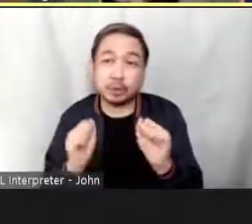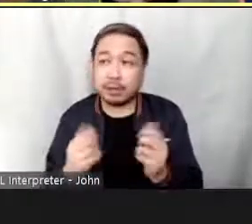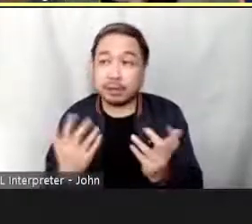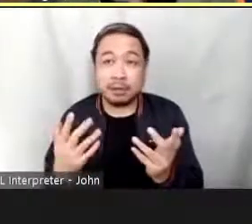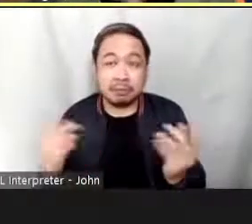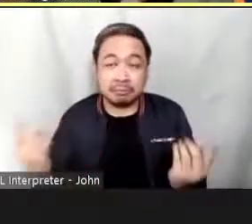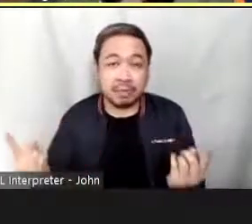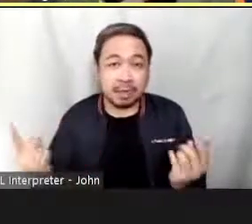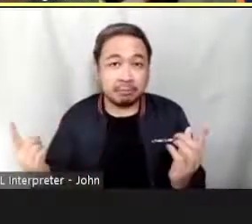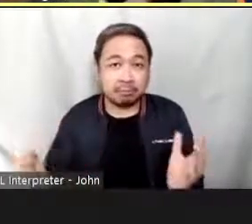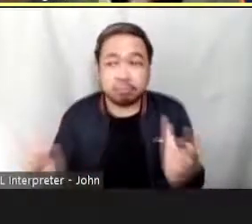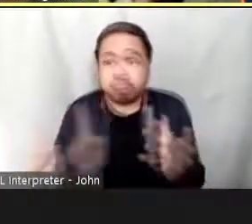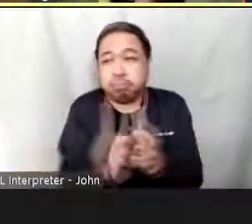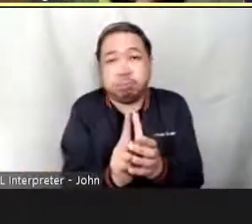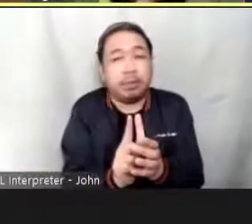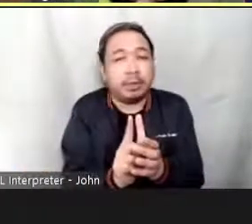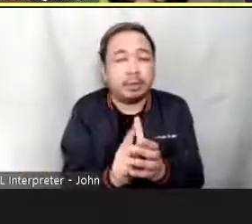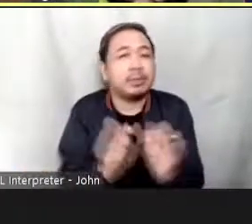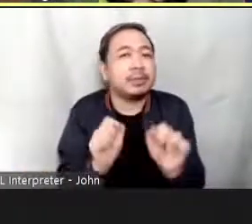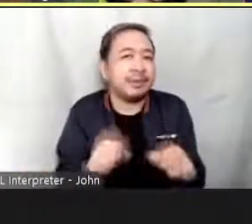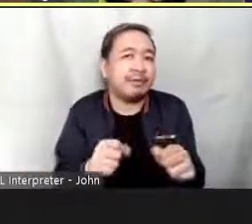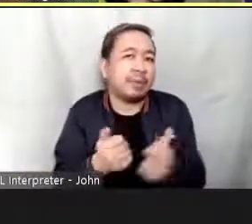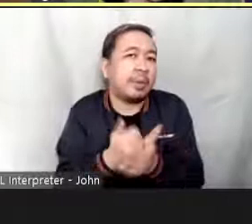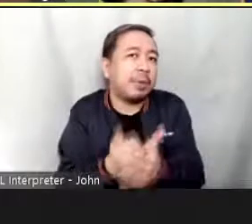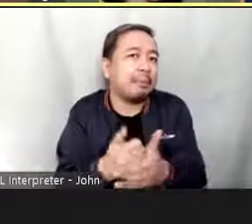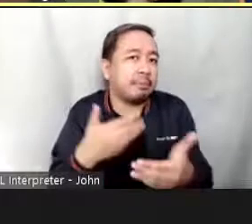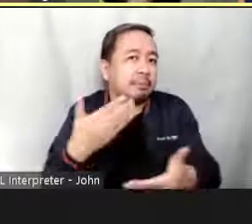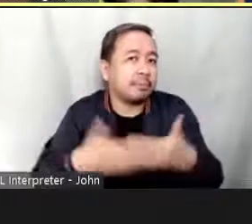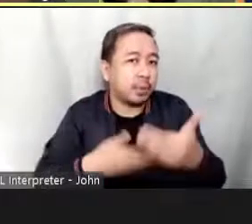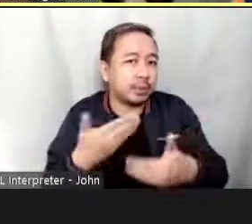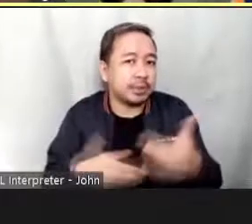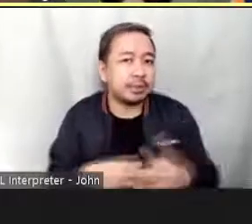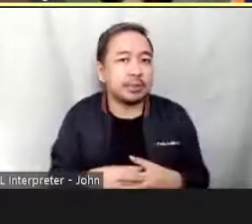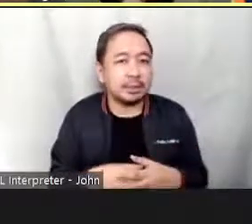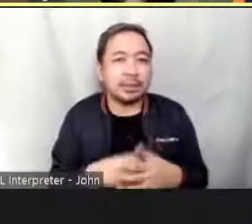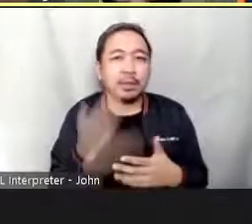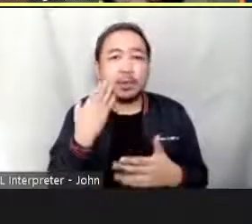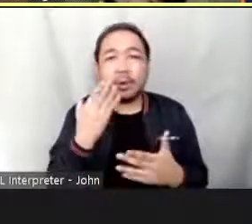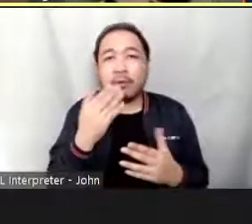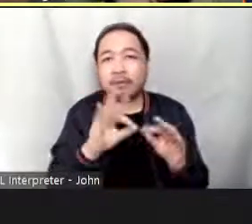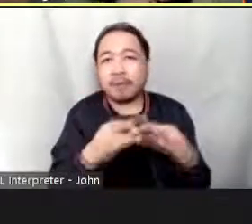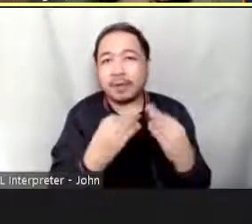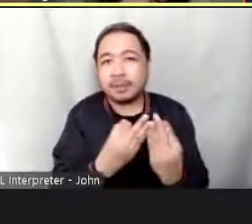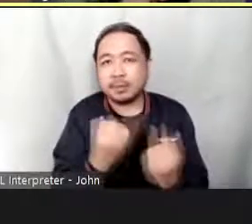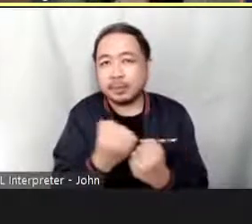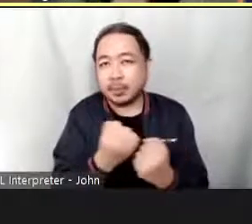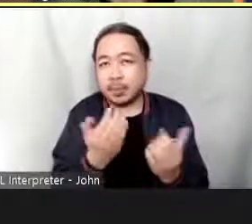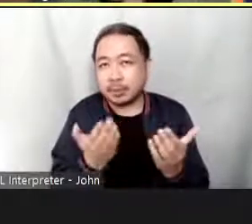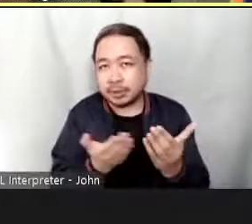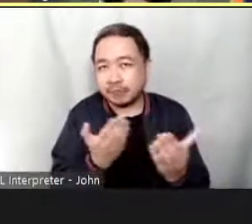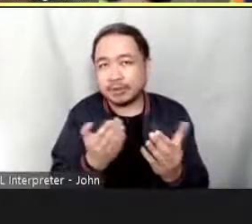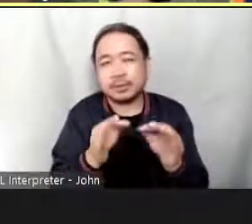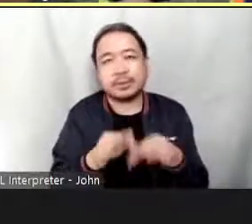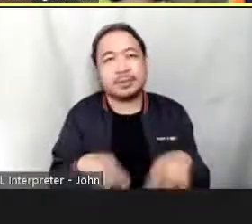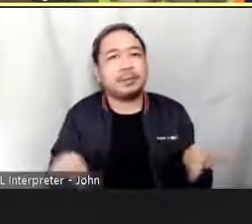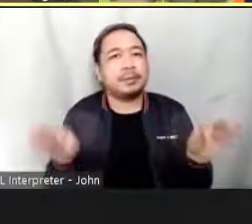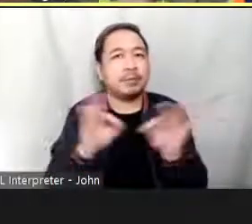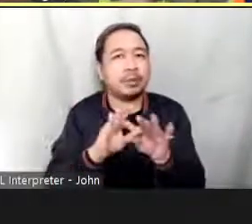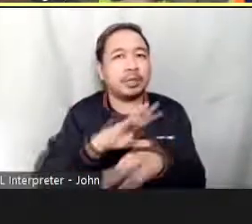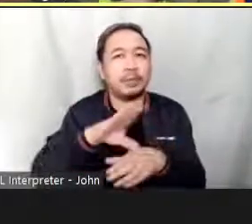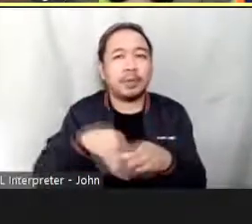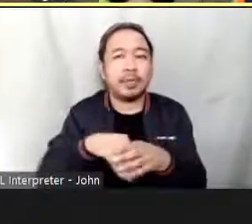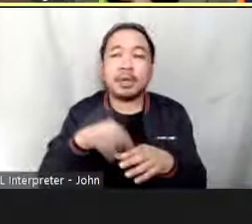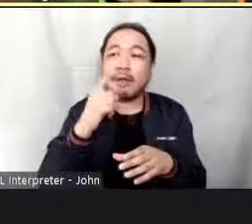be facilitated. And we believe that family support services are an integral part of permanence